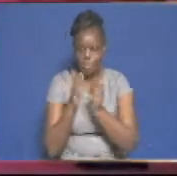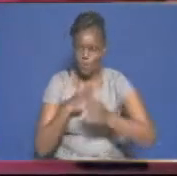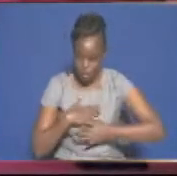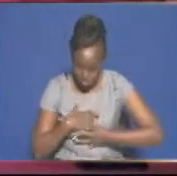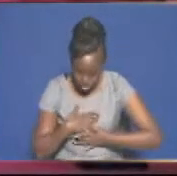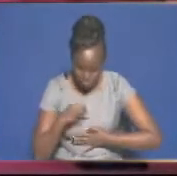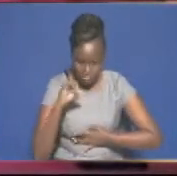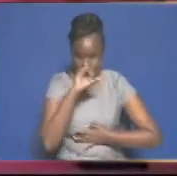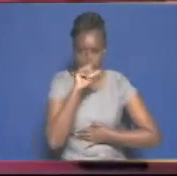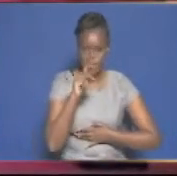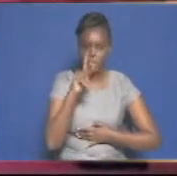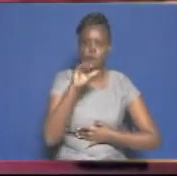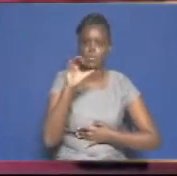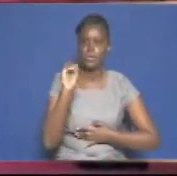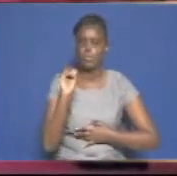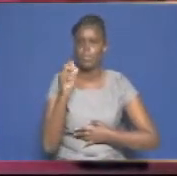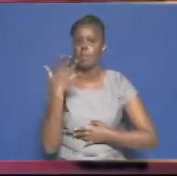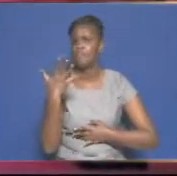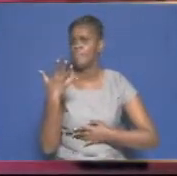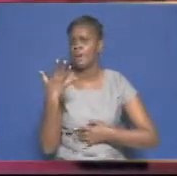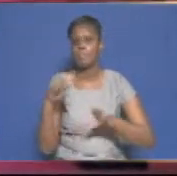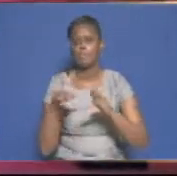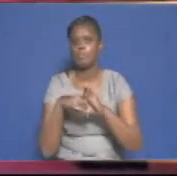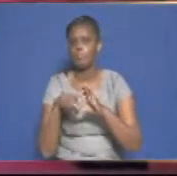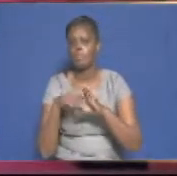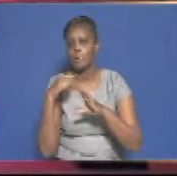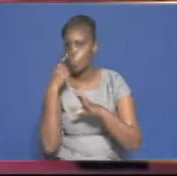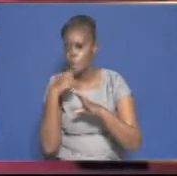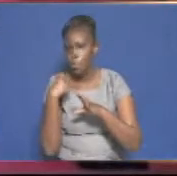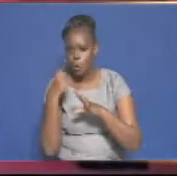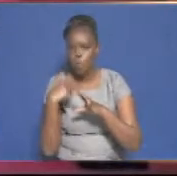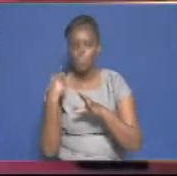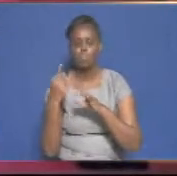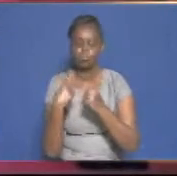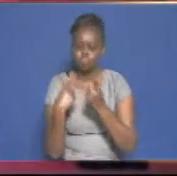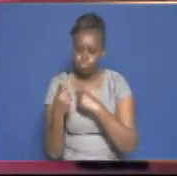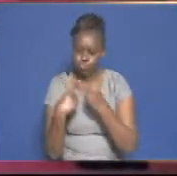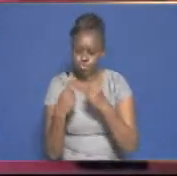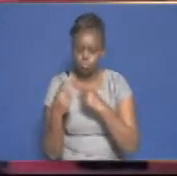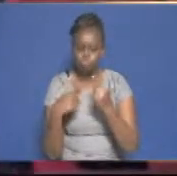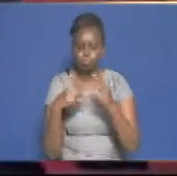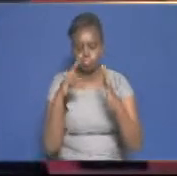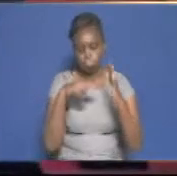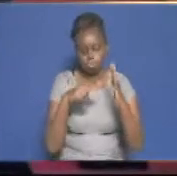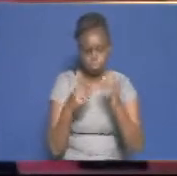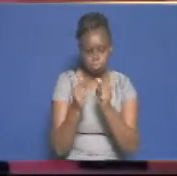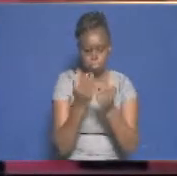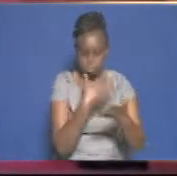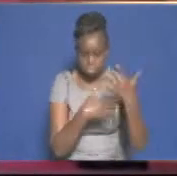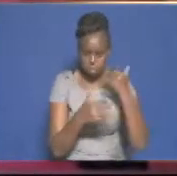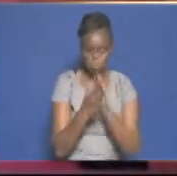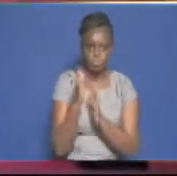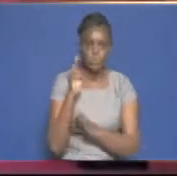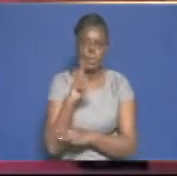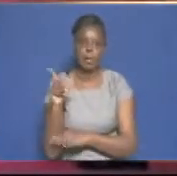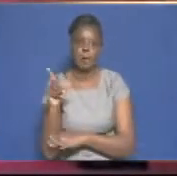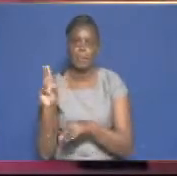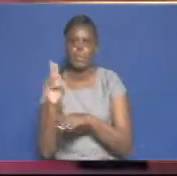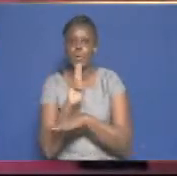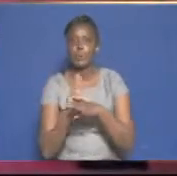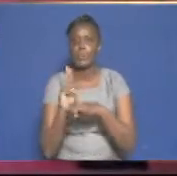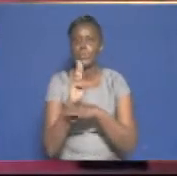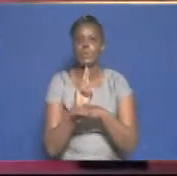like five of them, who really used to poke holes into every bill that we brought. But using